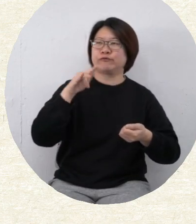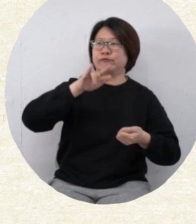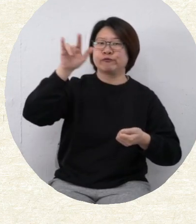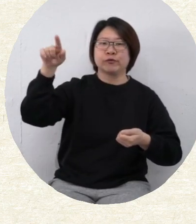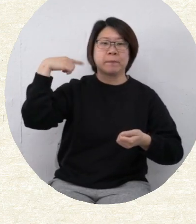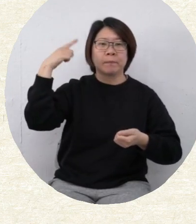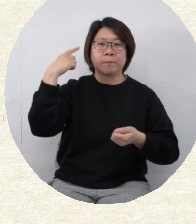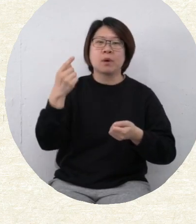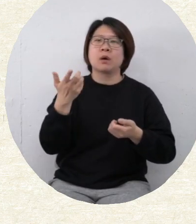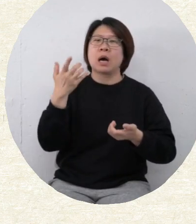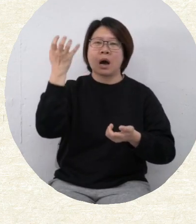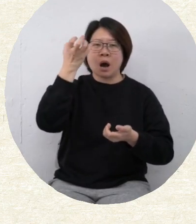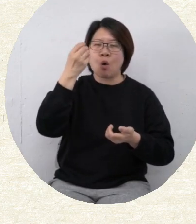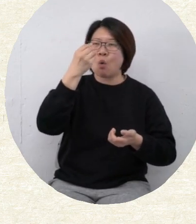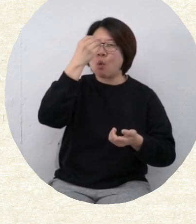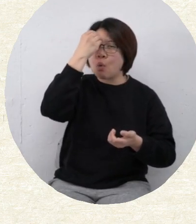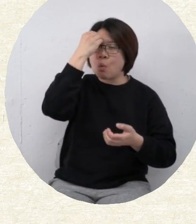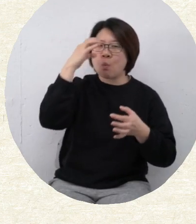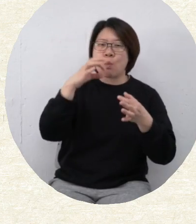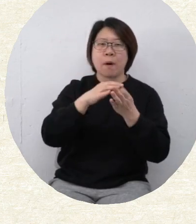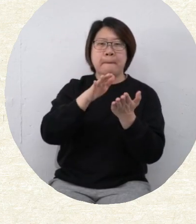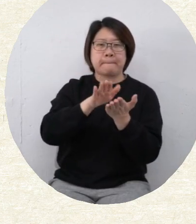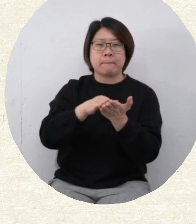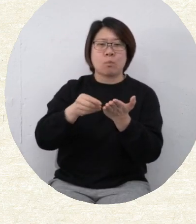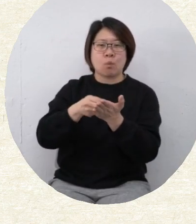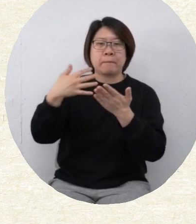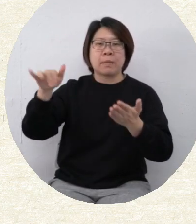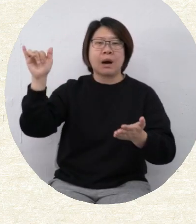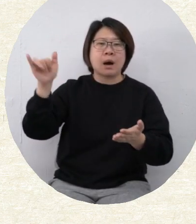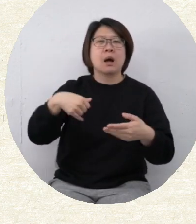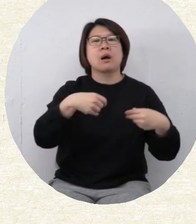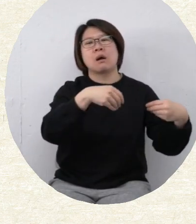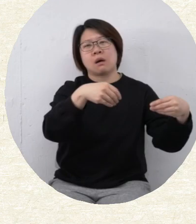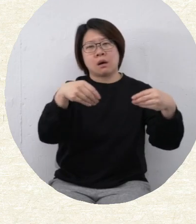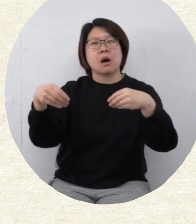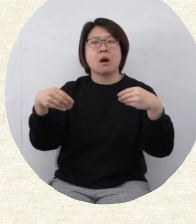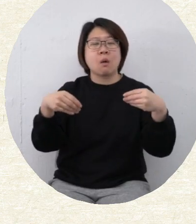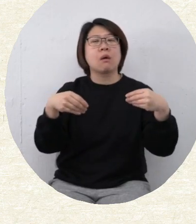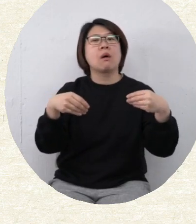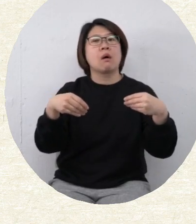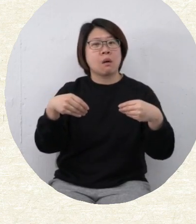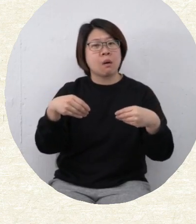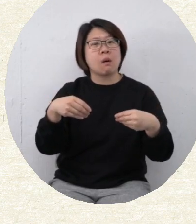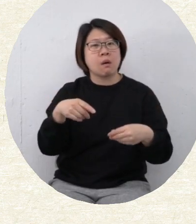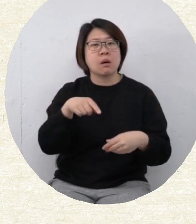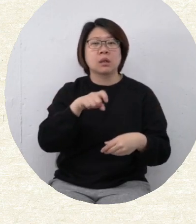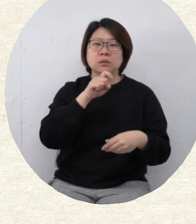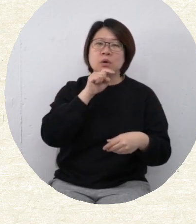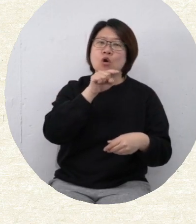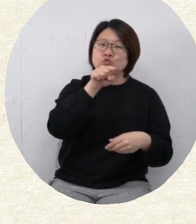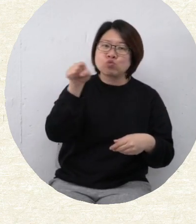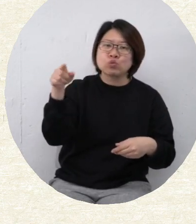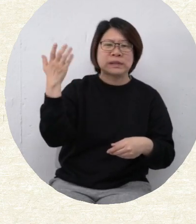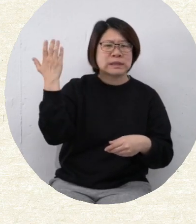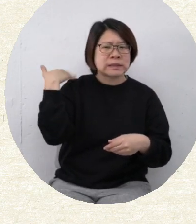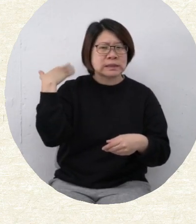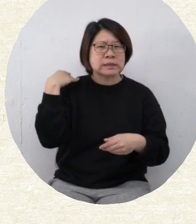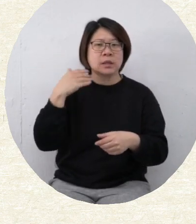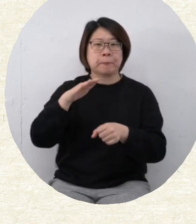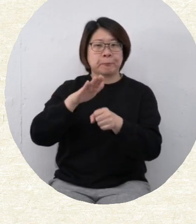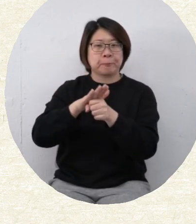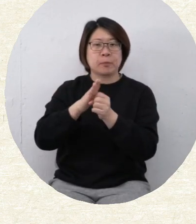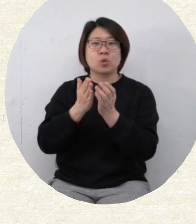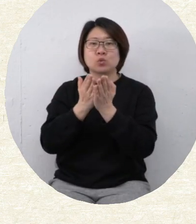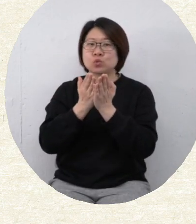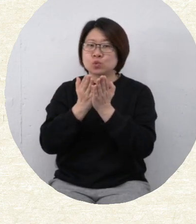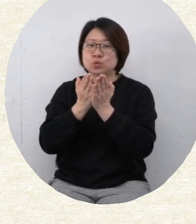just graduated their first BFA graduates in printmaking. So it's a very new department,